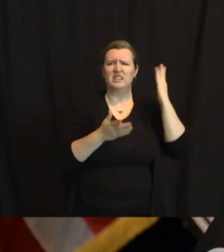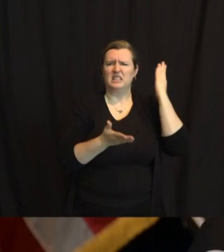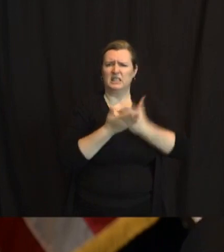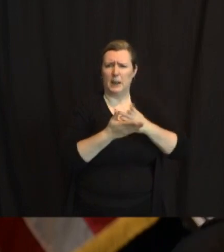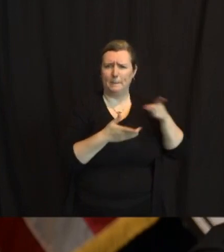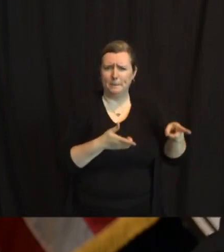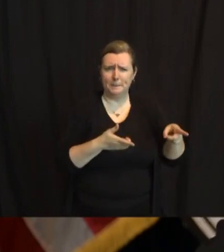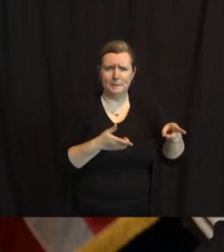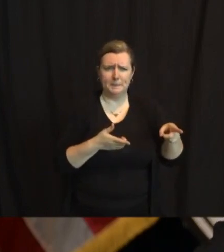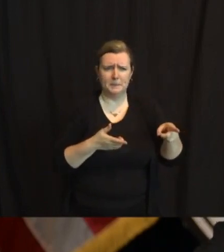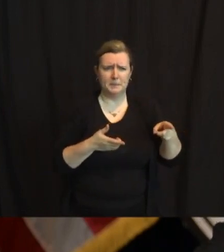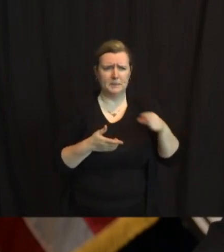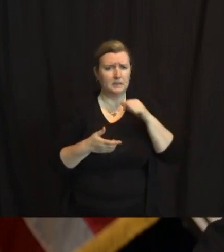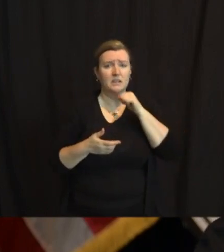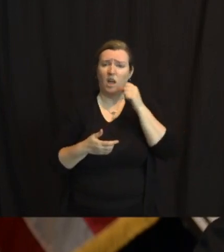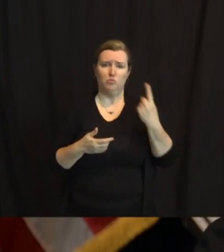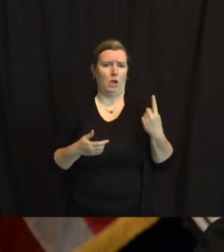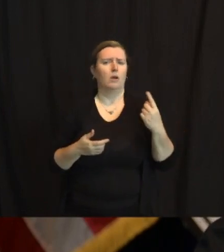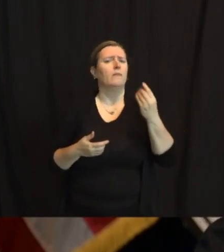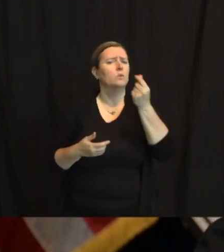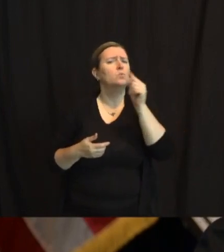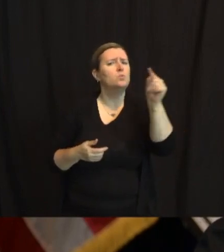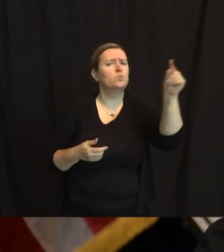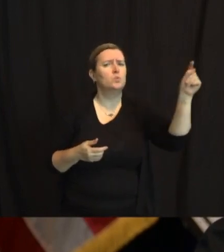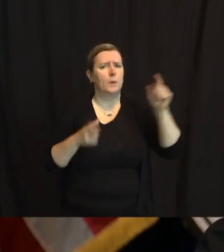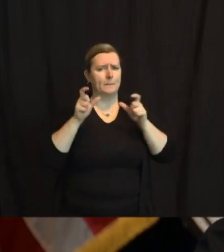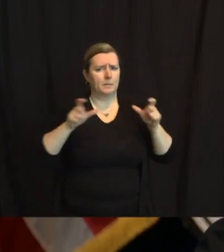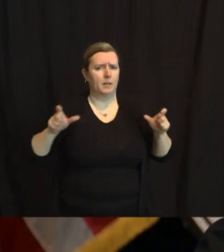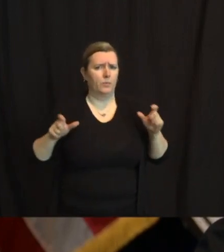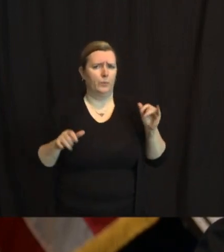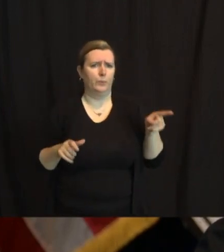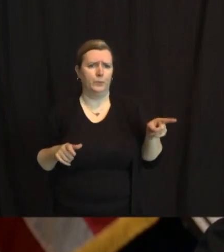case. More than one case, okay. Rob, I think these are all over to you.